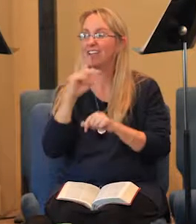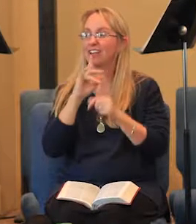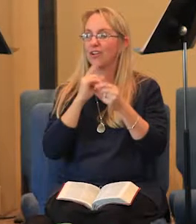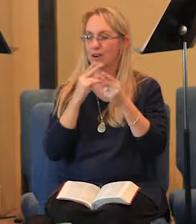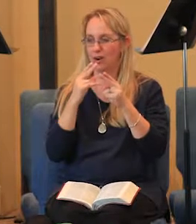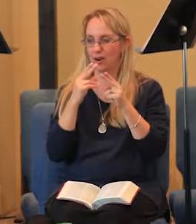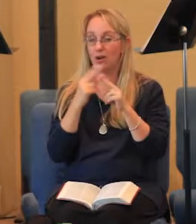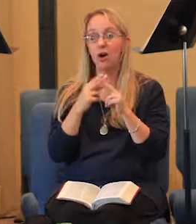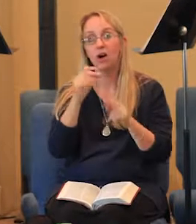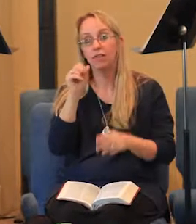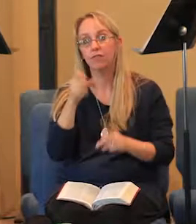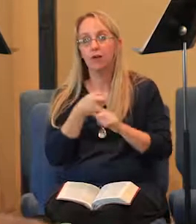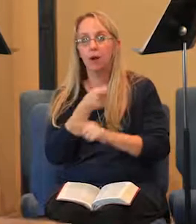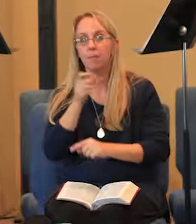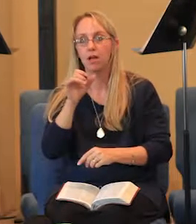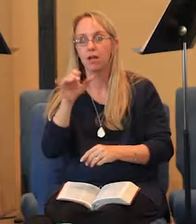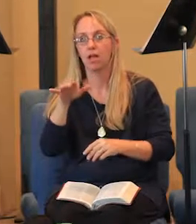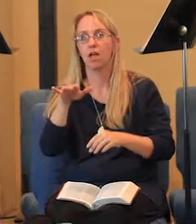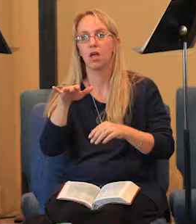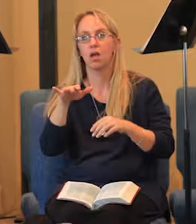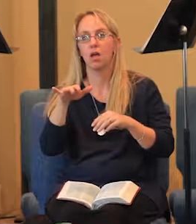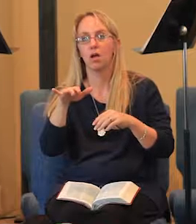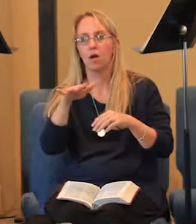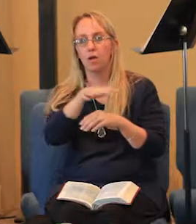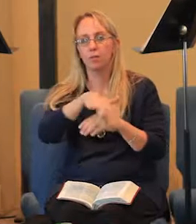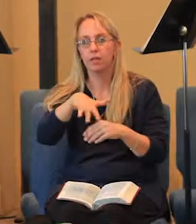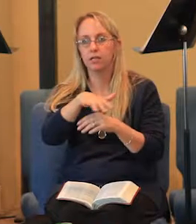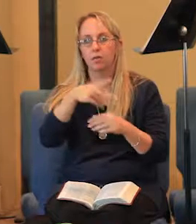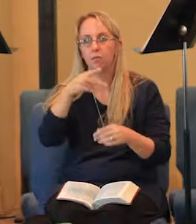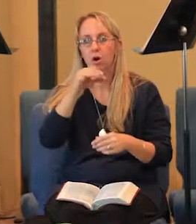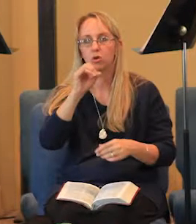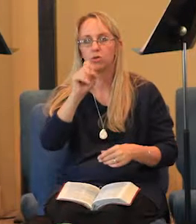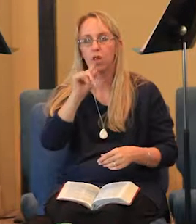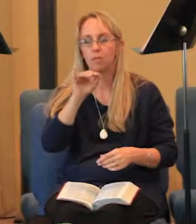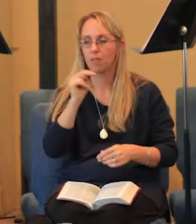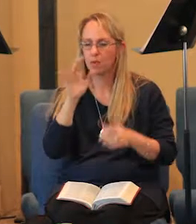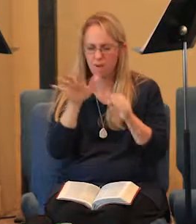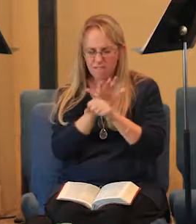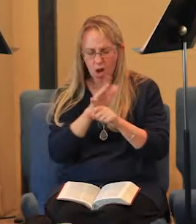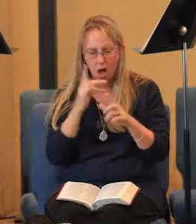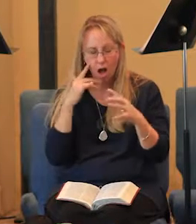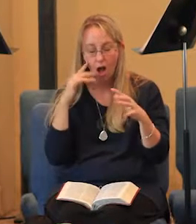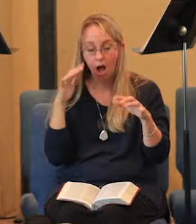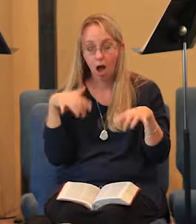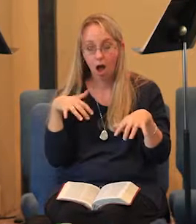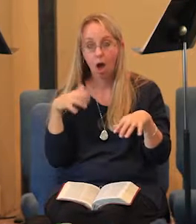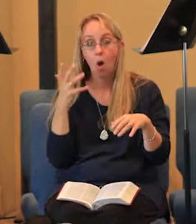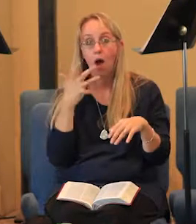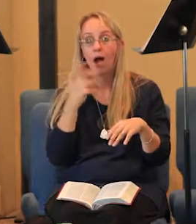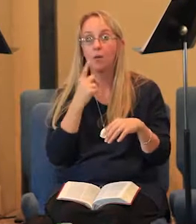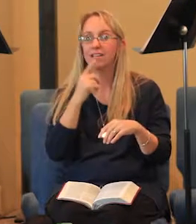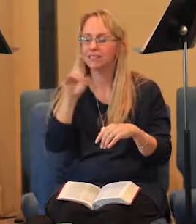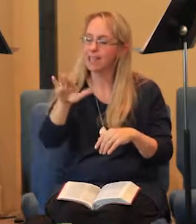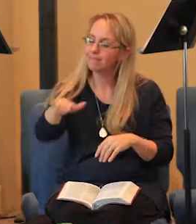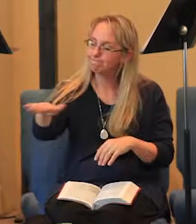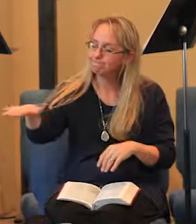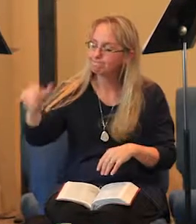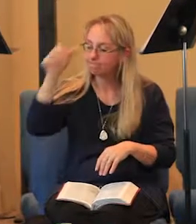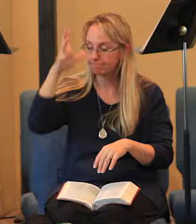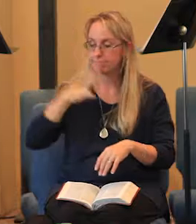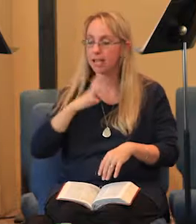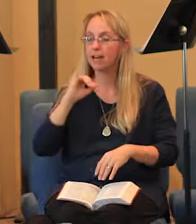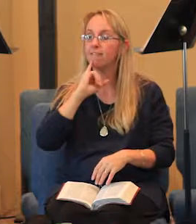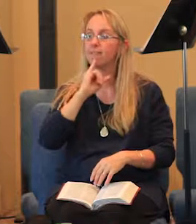the so-called portico of Solomon, full of amazement. But when Peter saw this, he replied to the people, "Men